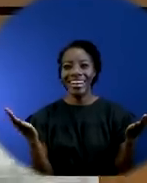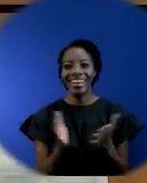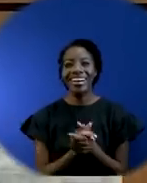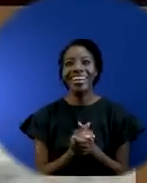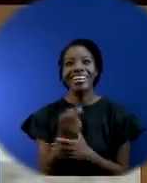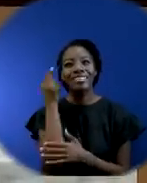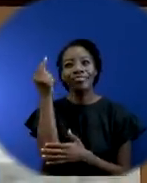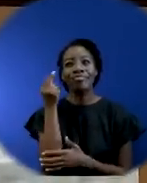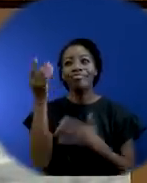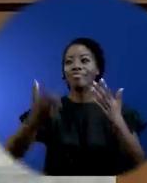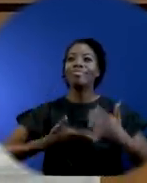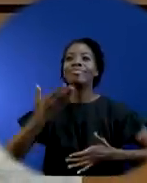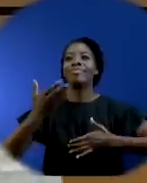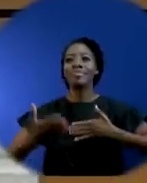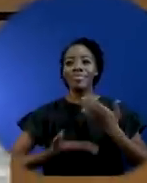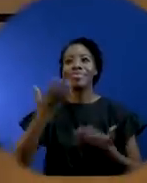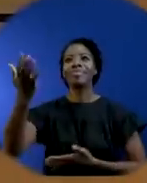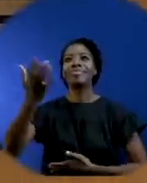Let's go.